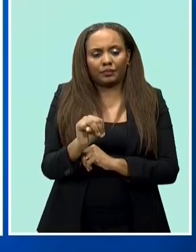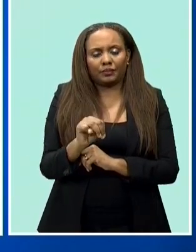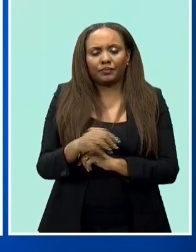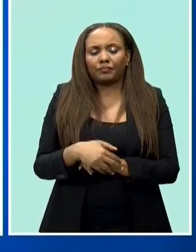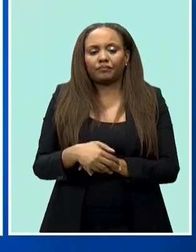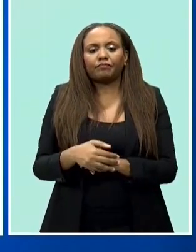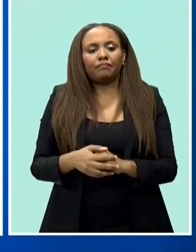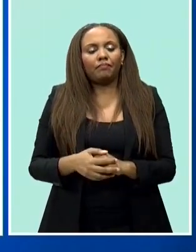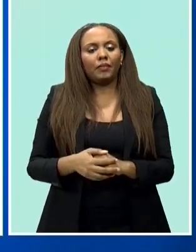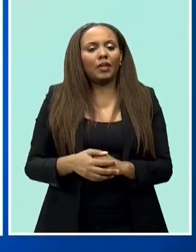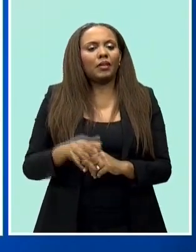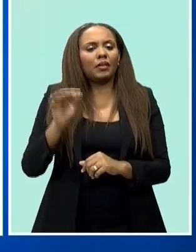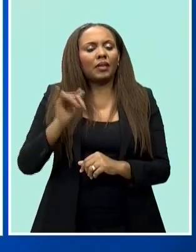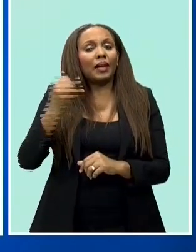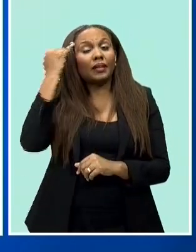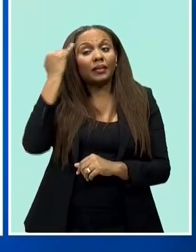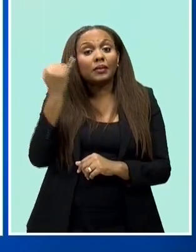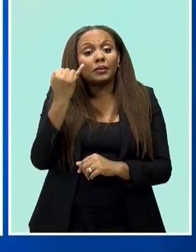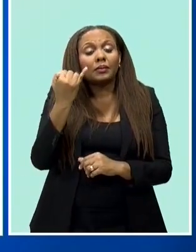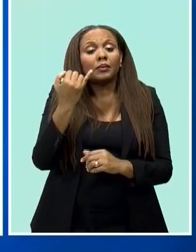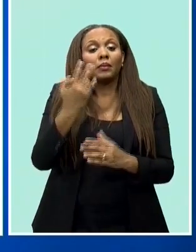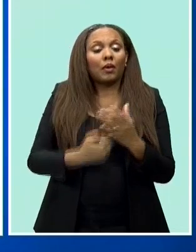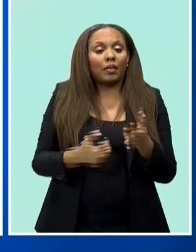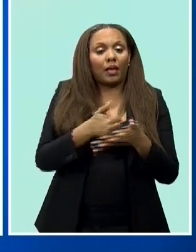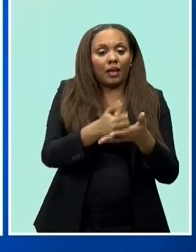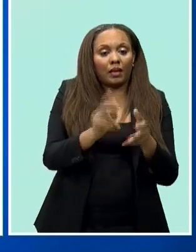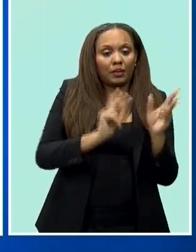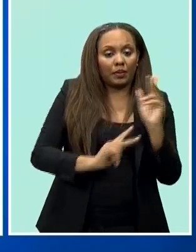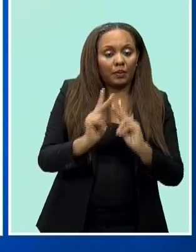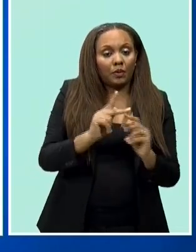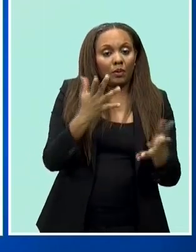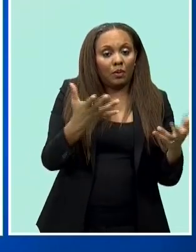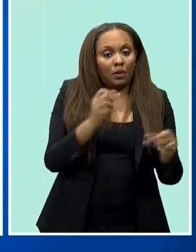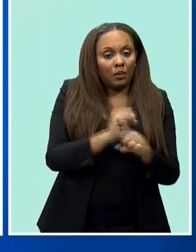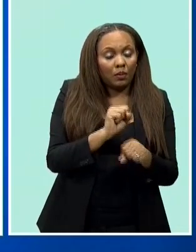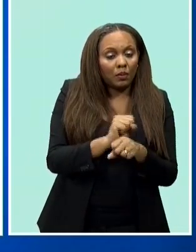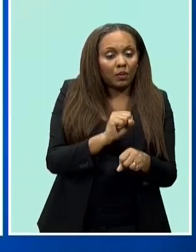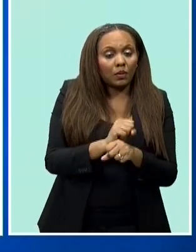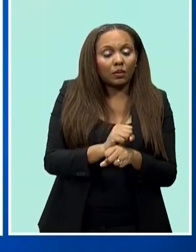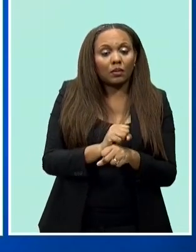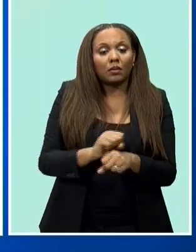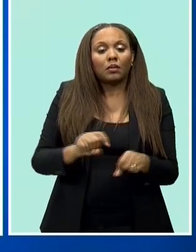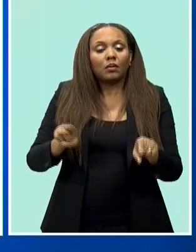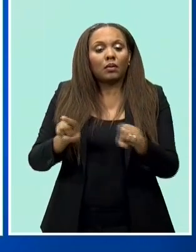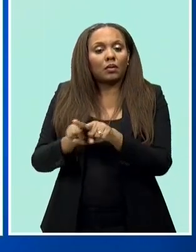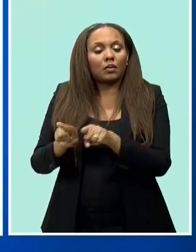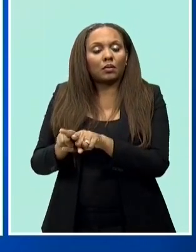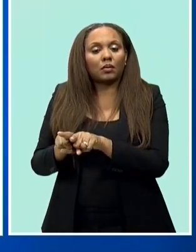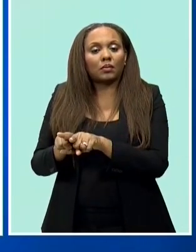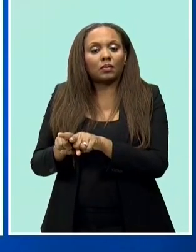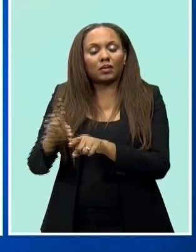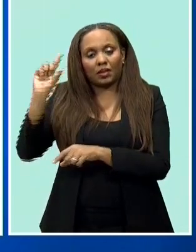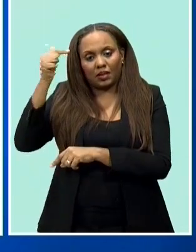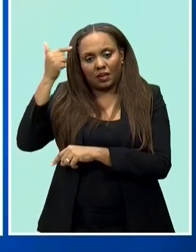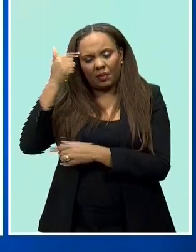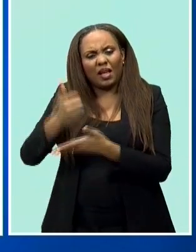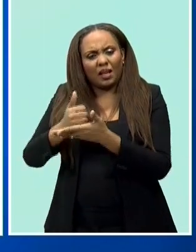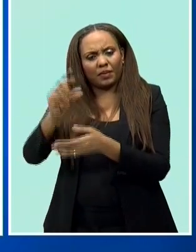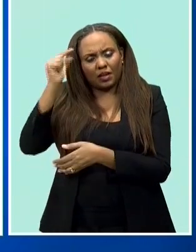that suits both the needs of the people who are in need of work and the needs of the government